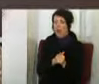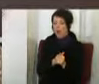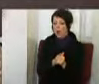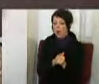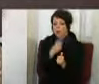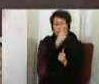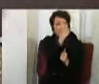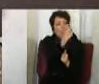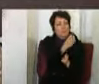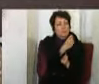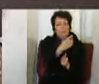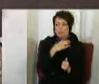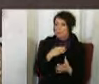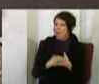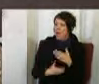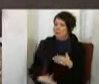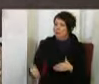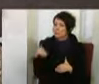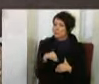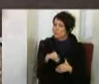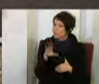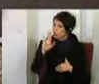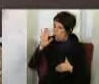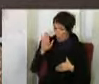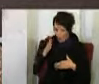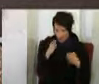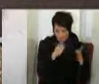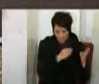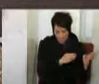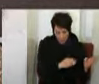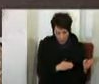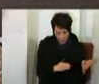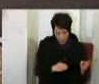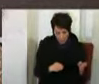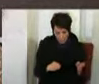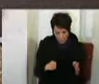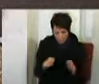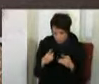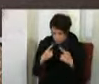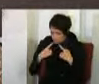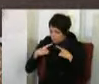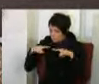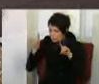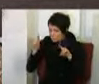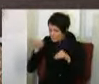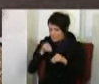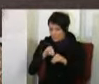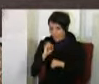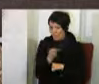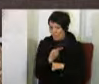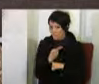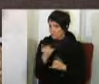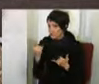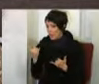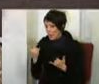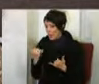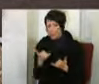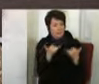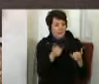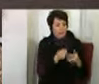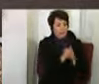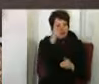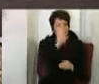our passion, so that your plan would come true in us this day. And now I pray,